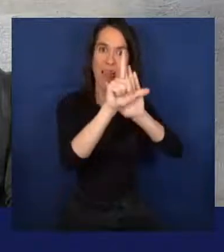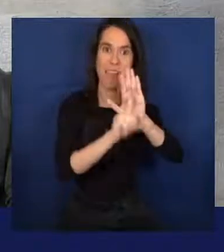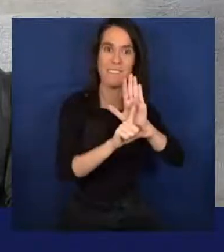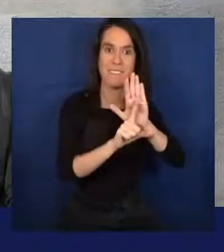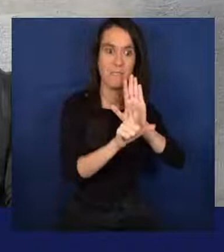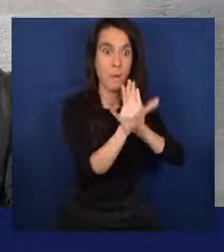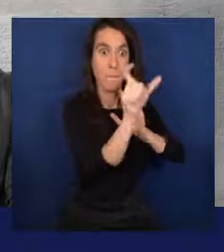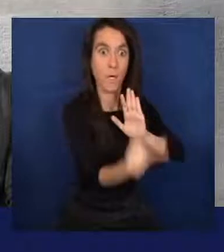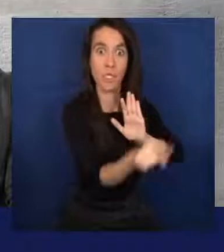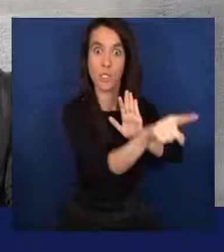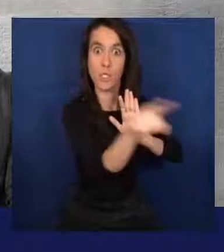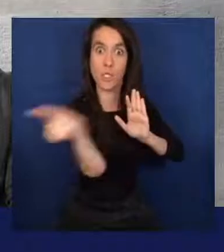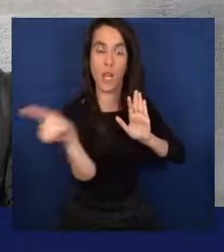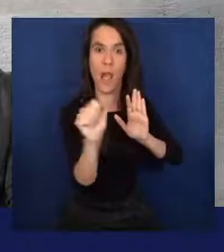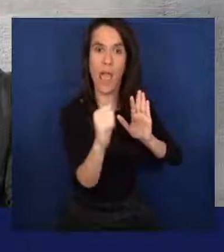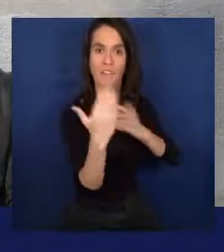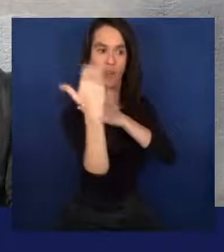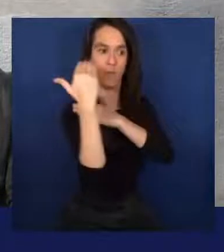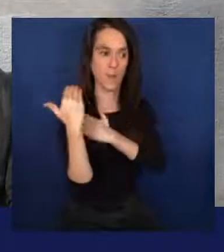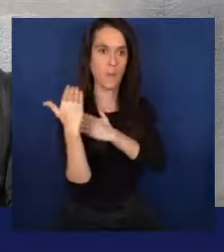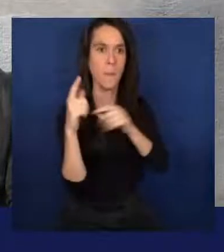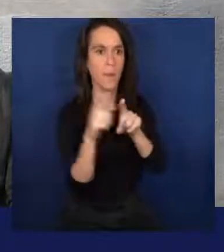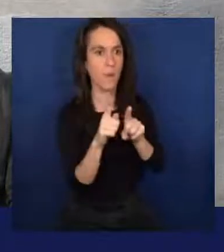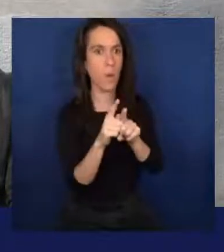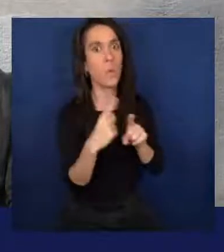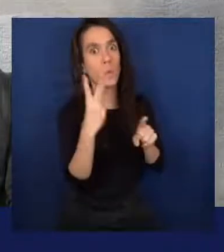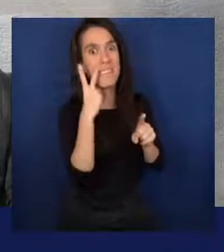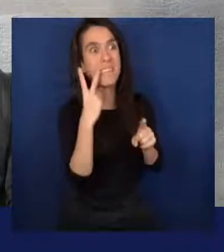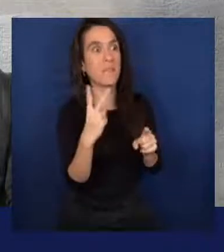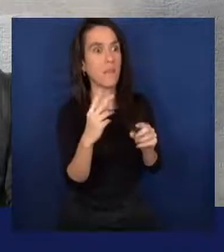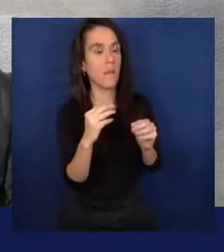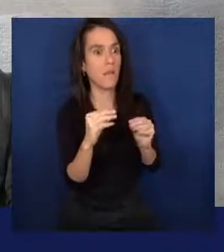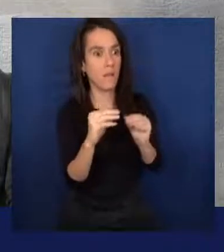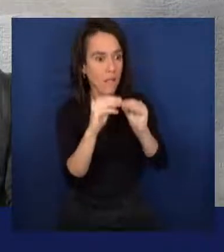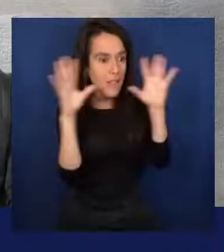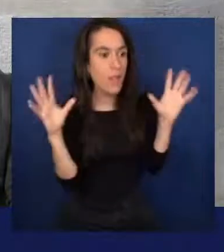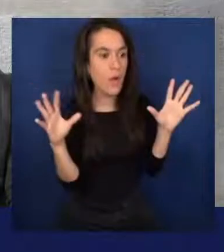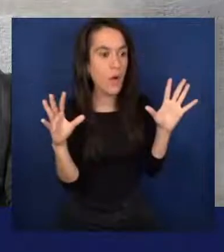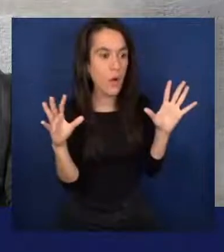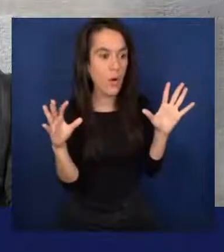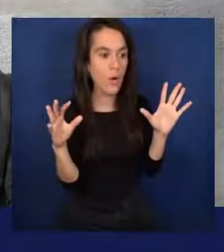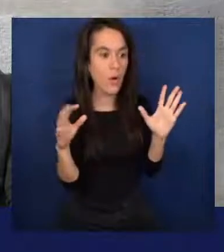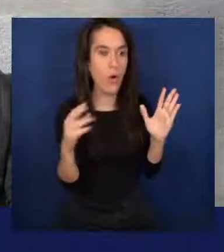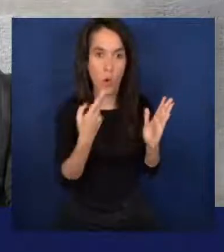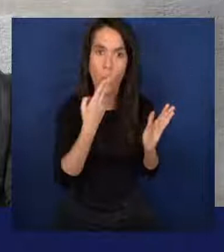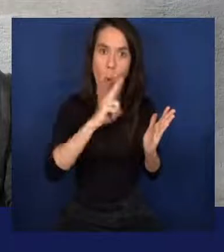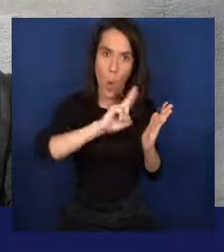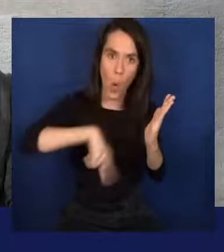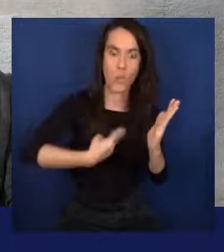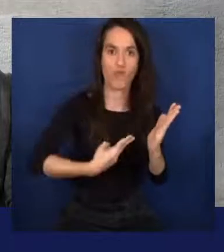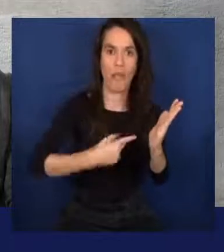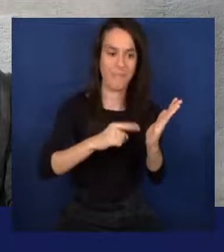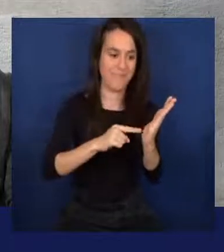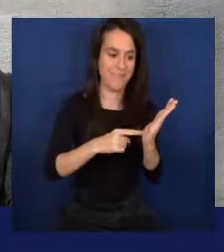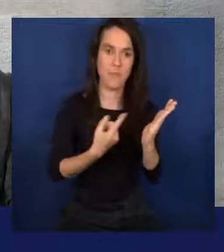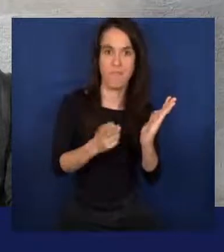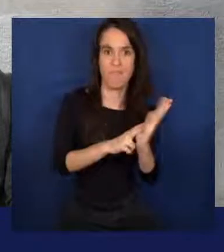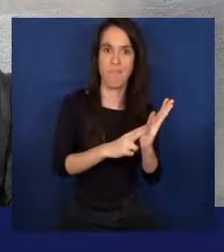that responsibility, and for a good reason. It allowed for rapid innovation,